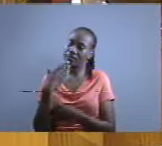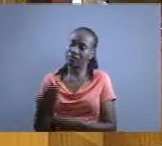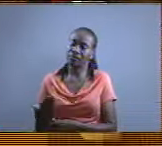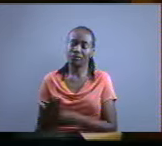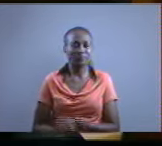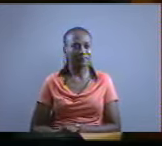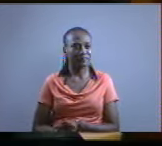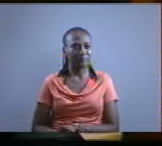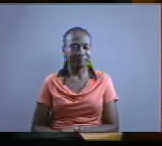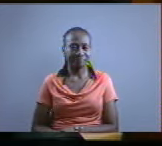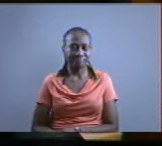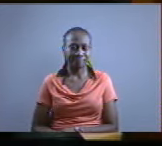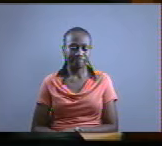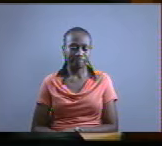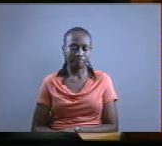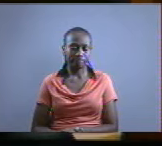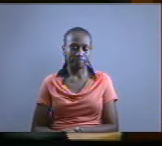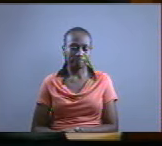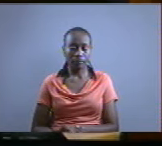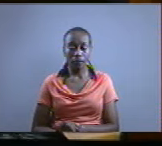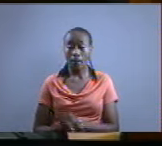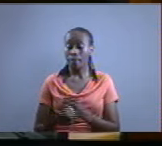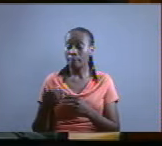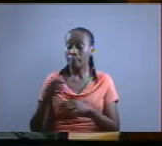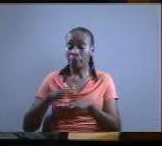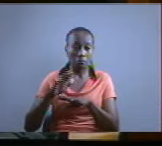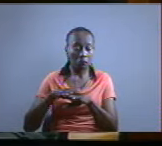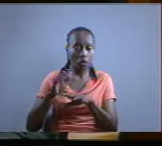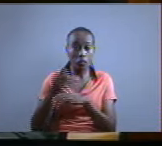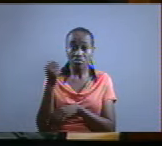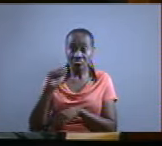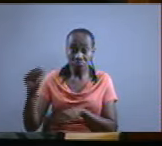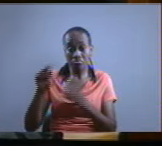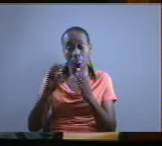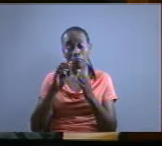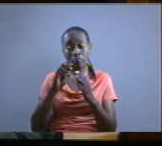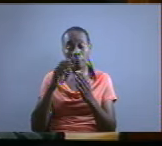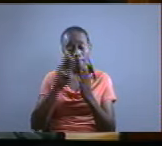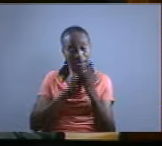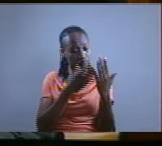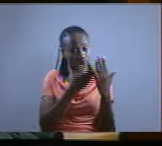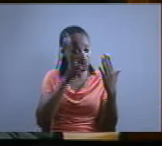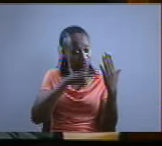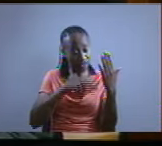Minister. Are there any objections to the bill being read a second time?